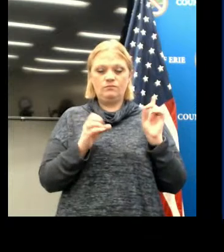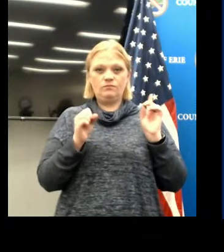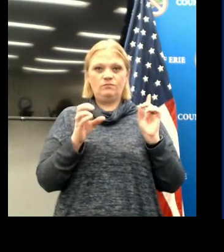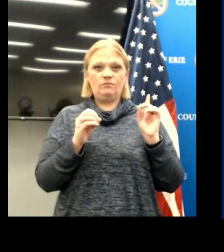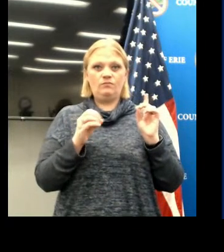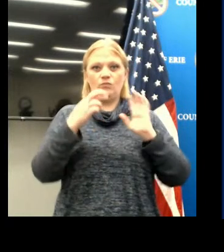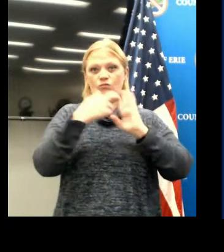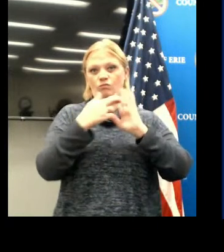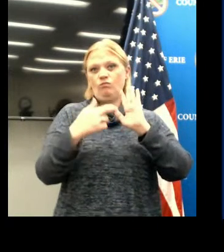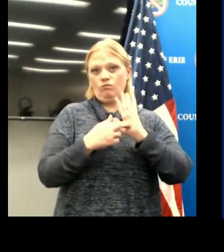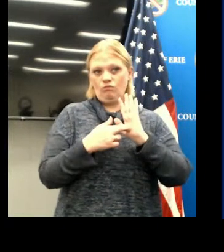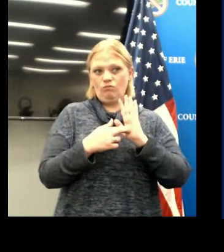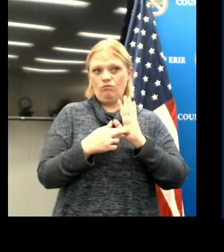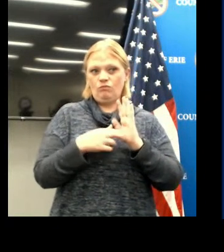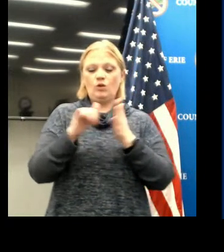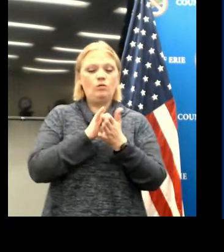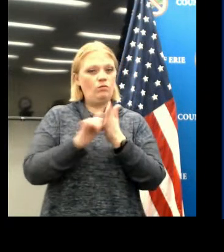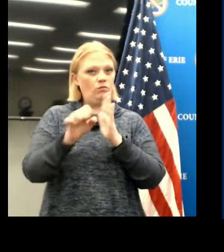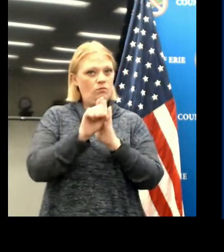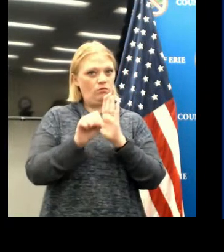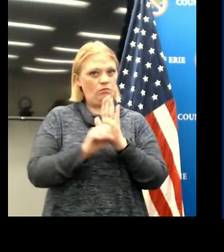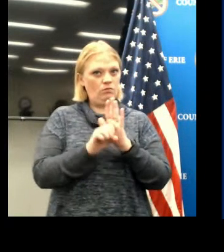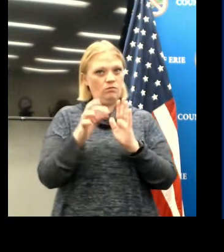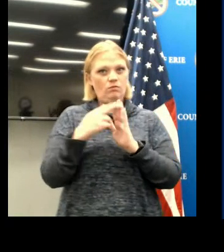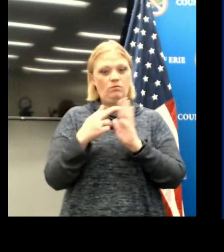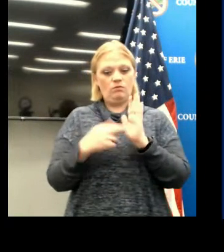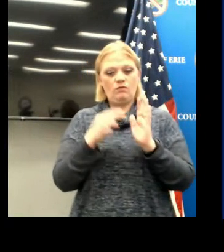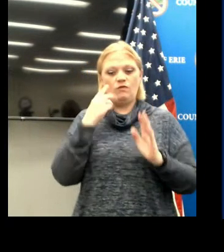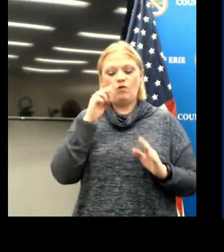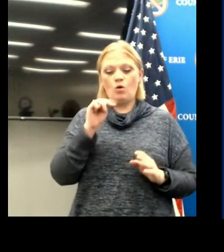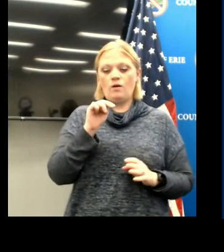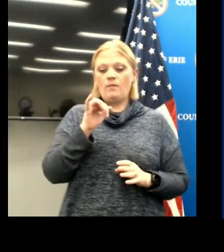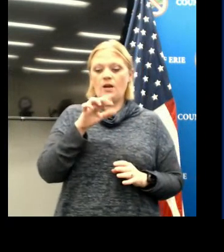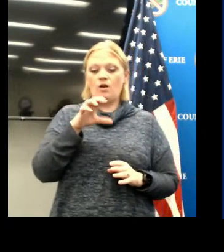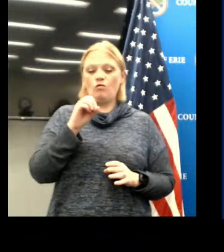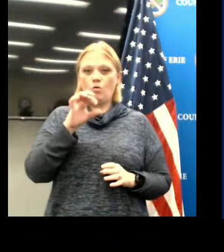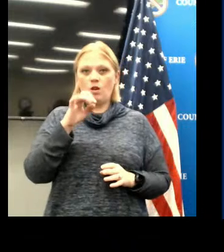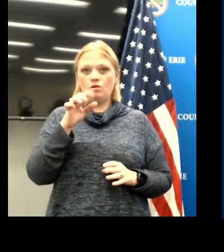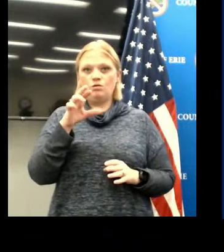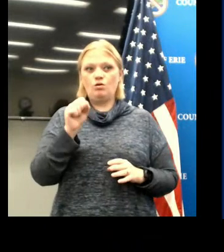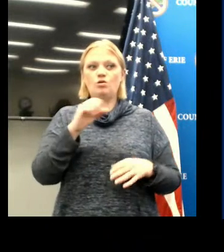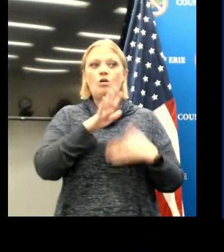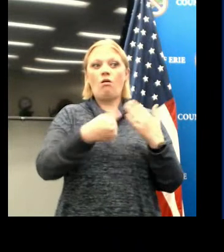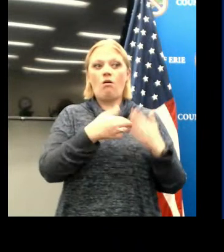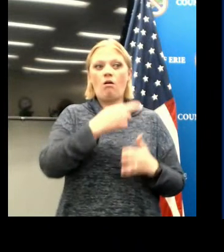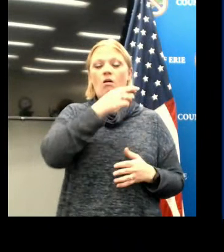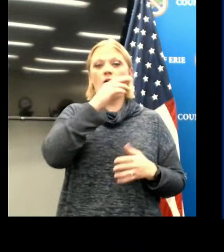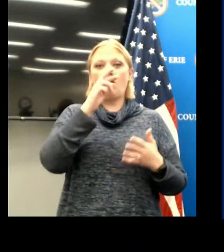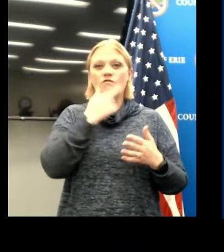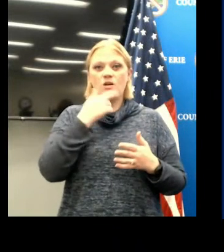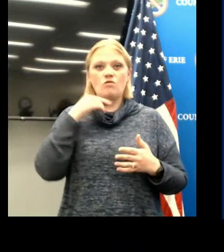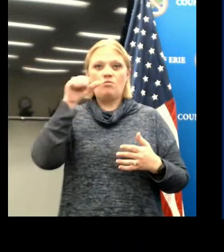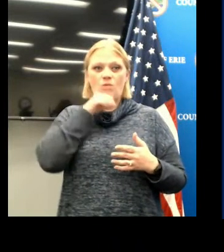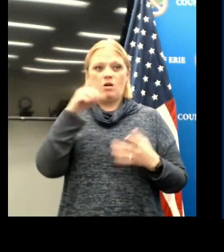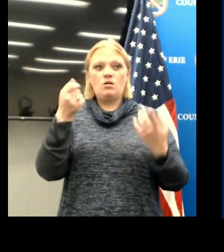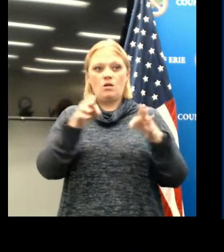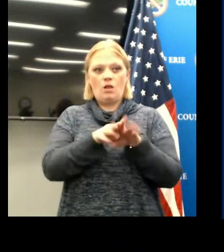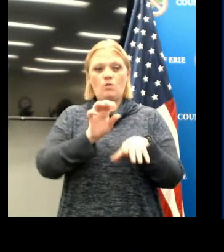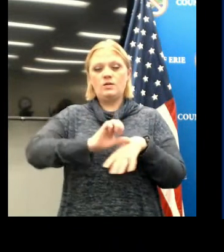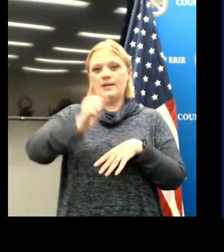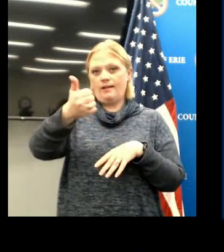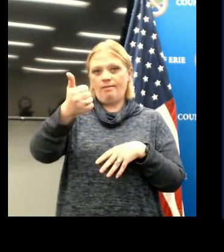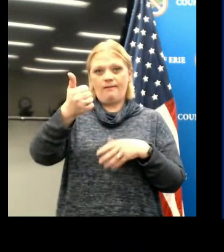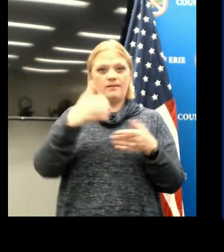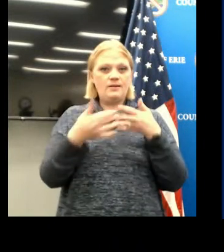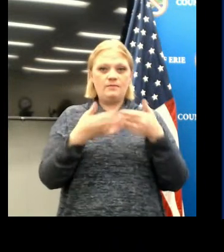microcluster rule, or I should say the New York statewide rules and the microcluster rules, all restaurants, bars, and gyms must close at 10 o'clock, regardless of where